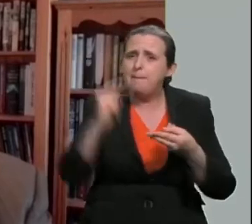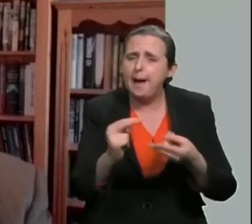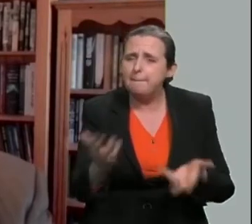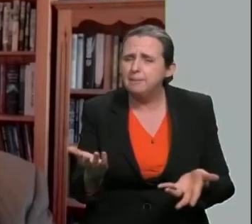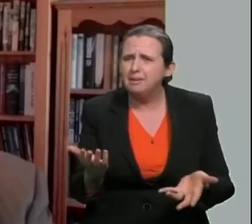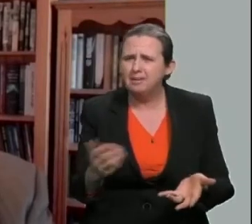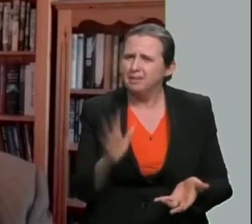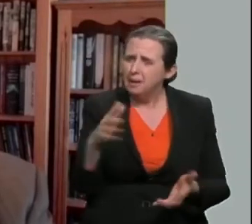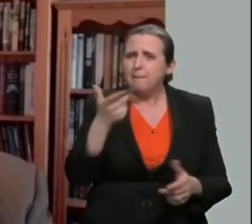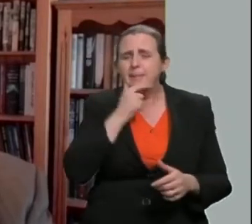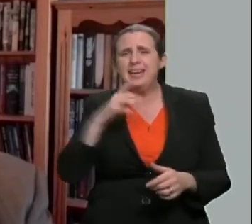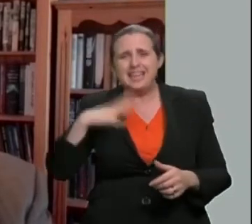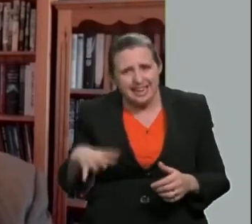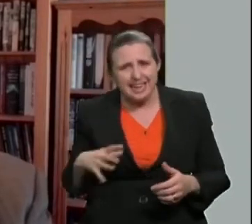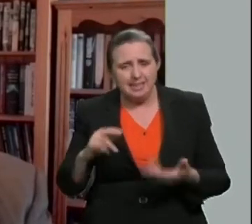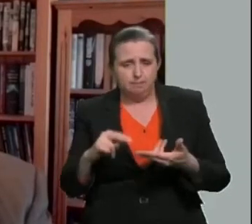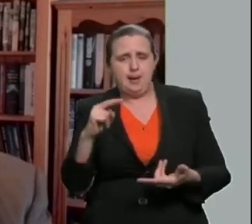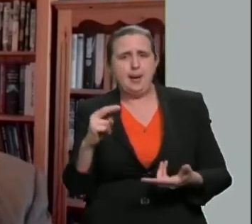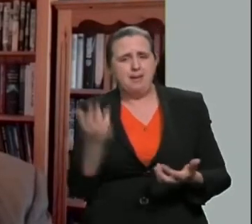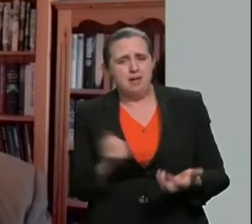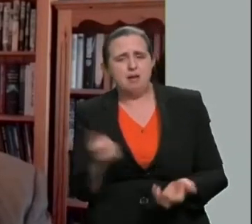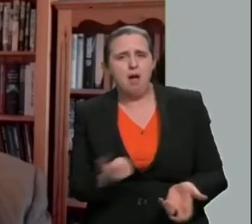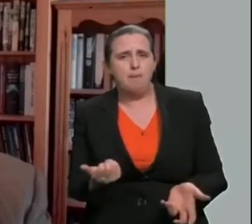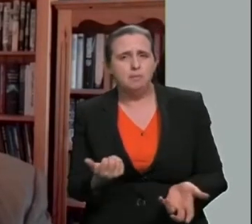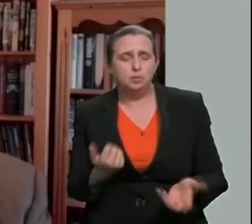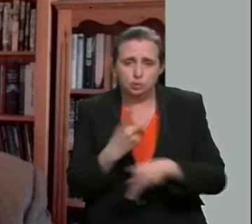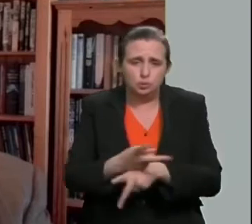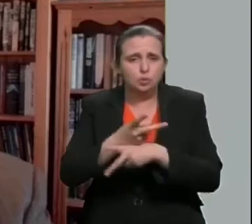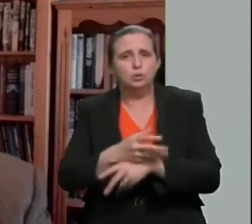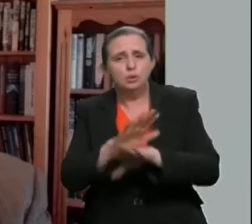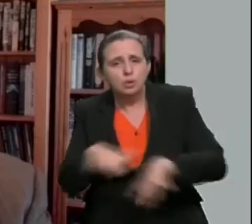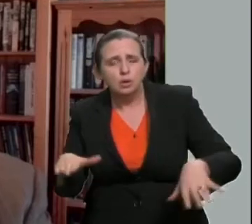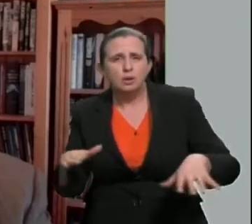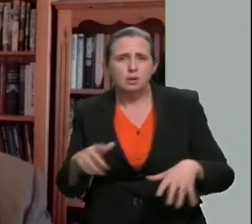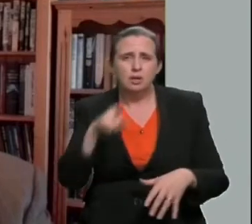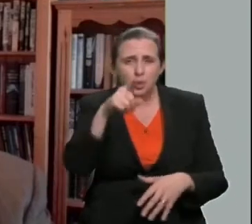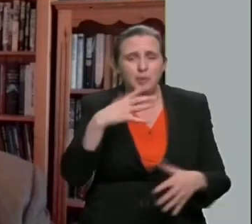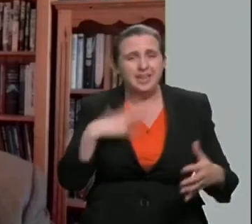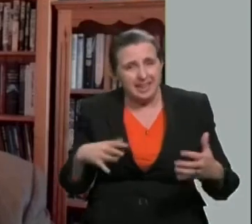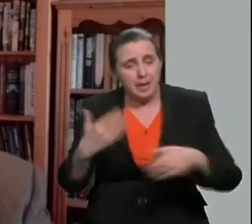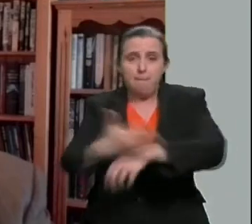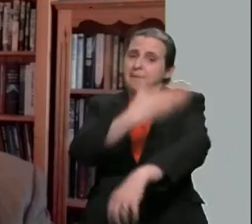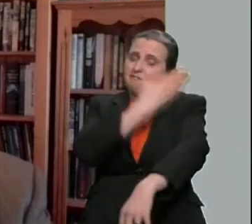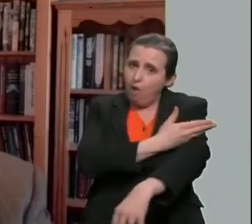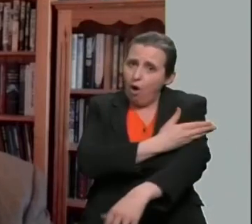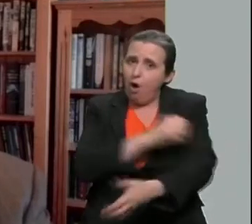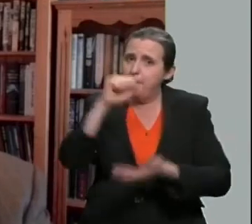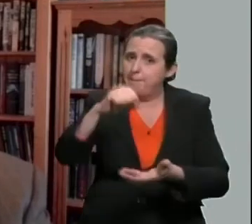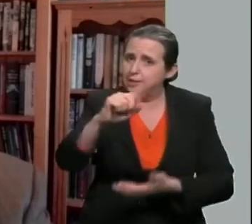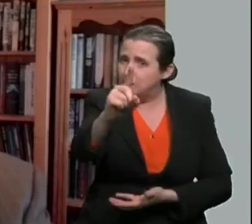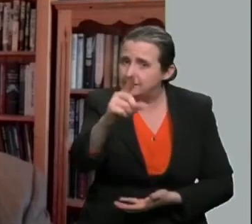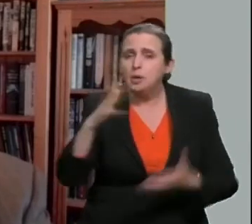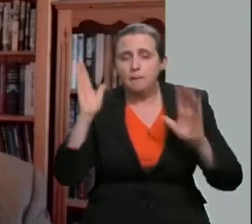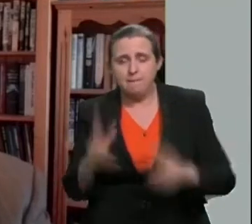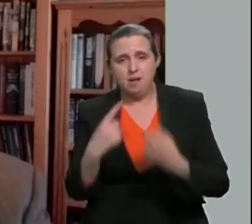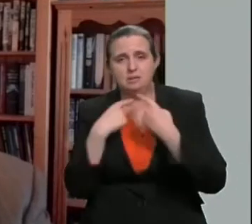most. Will the Prime Minister agree to meet with me and other opposition parties ahead of the budget for an urgent summit on tackling